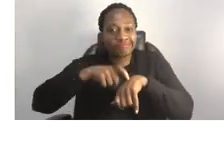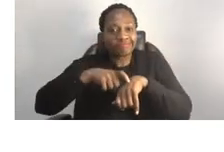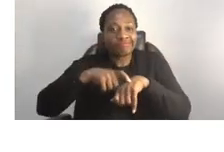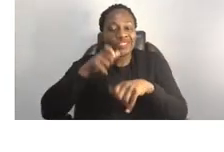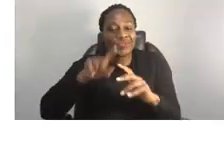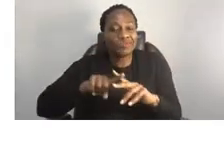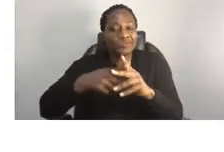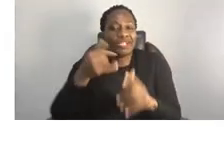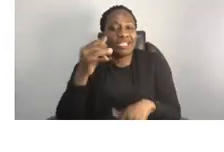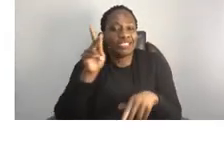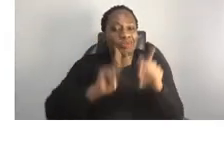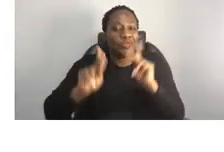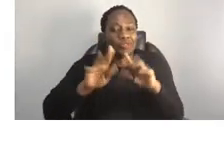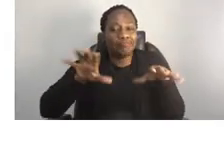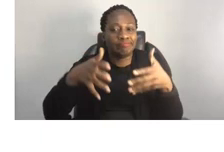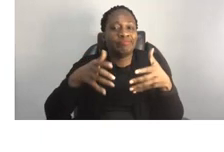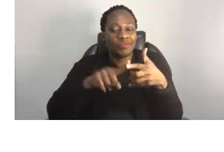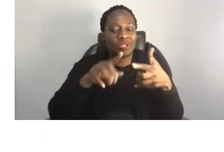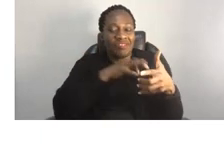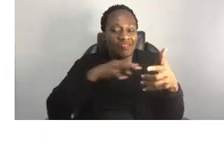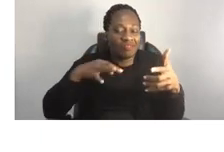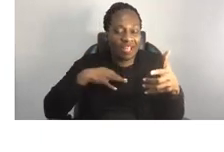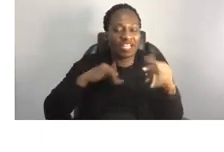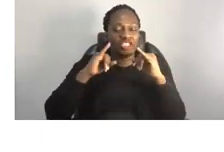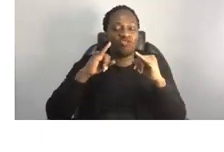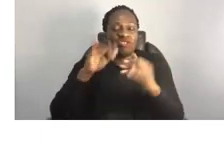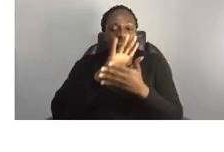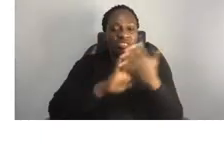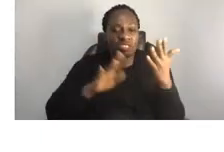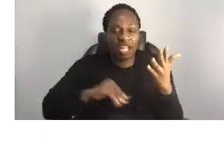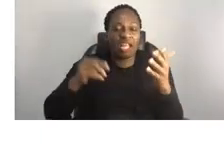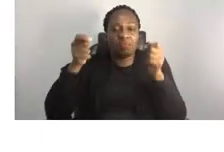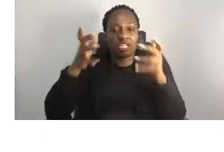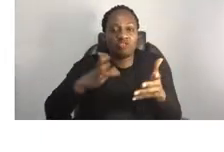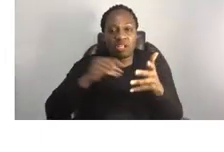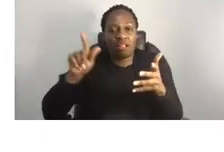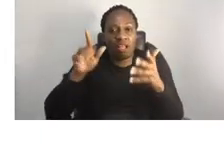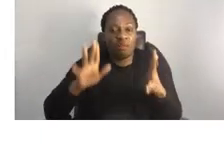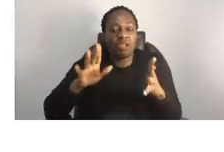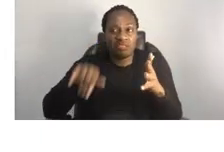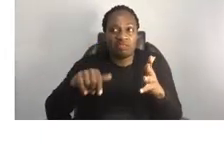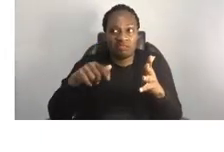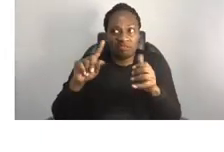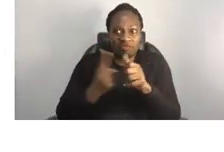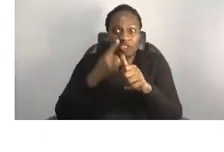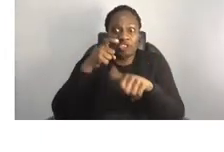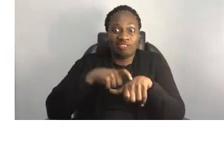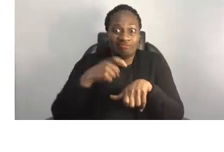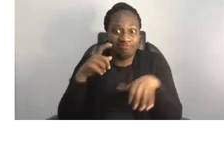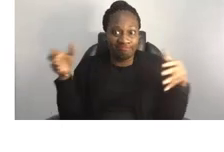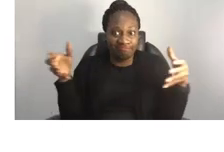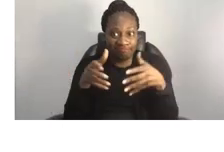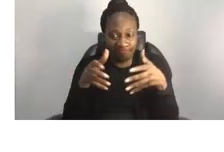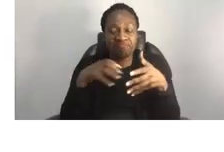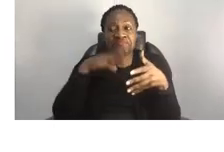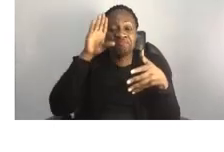an 18-person learning circle with faculty, instructional designers, administrators, and librarians this spring for the first time. We